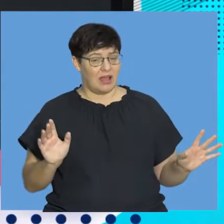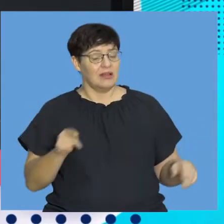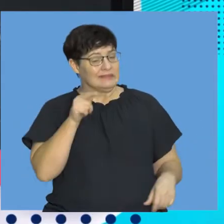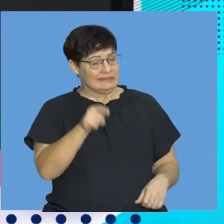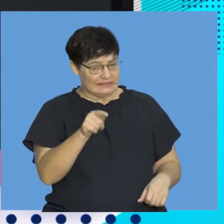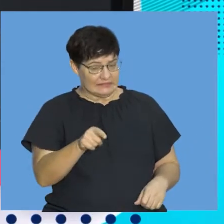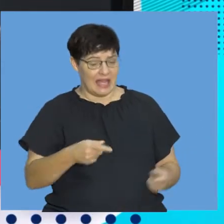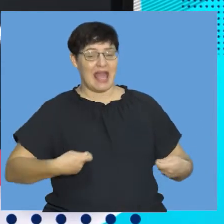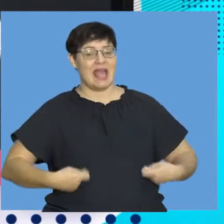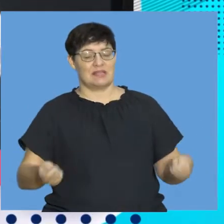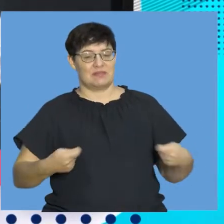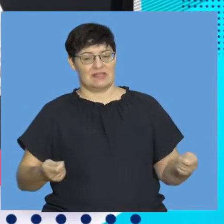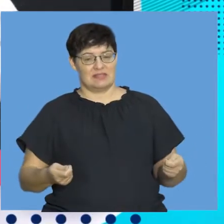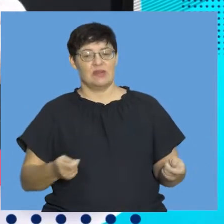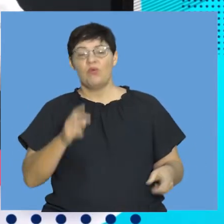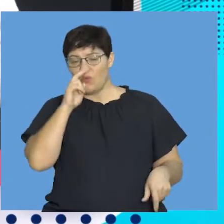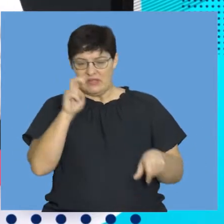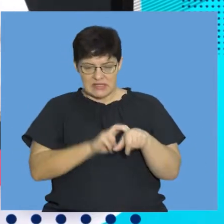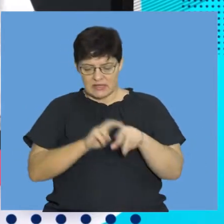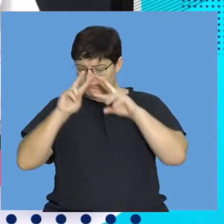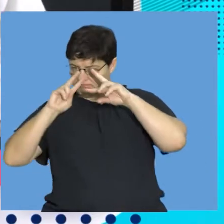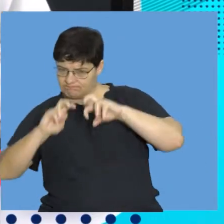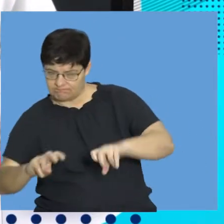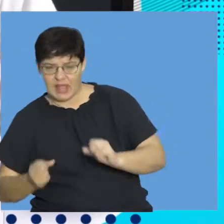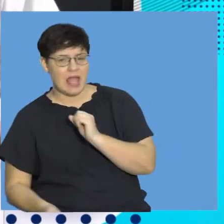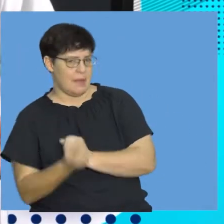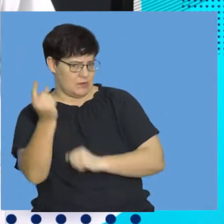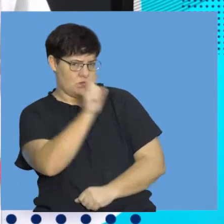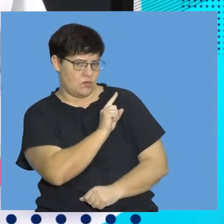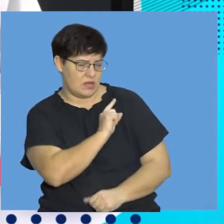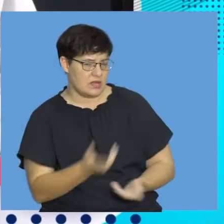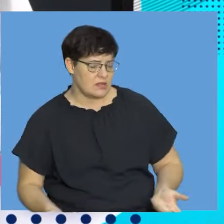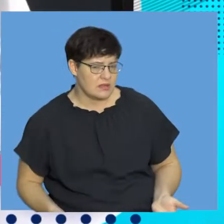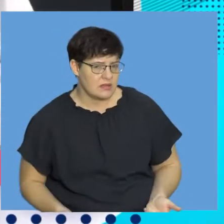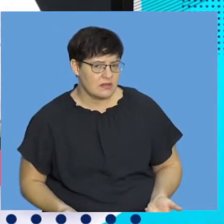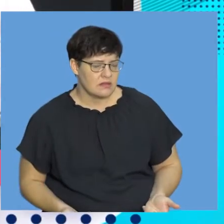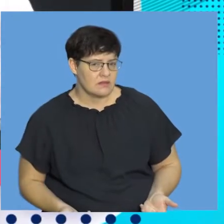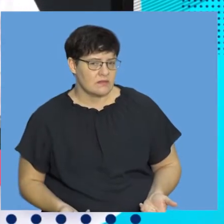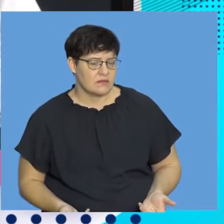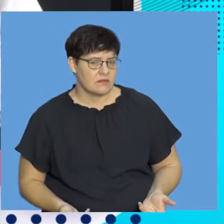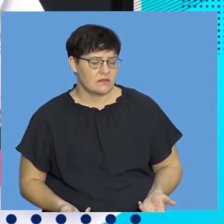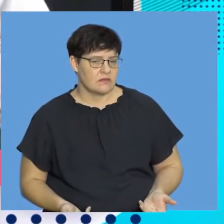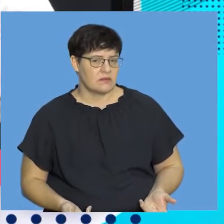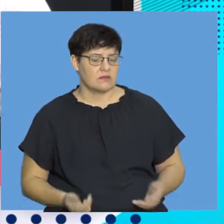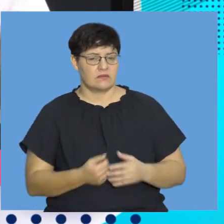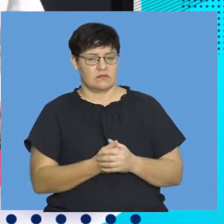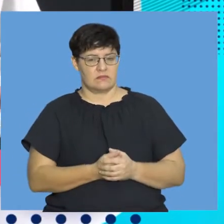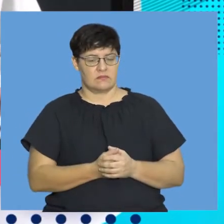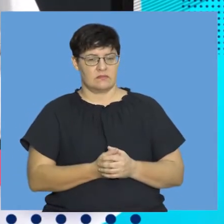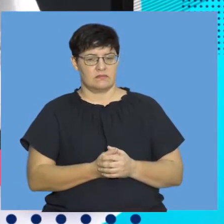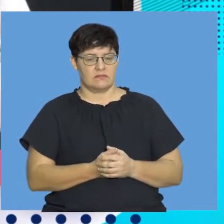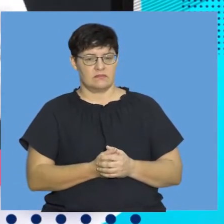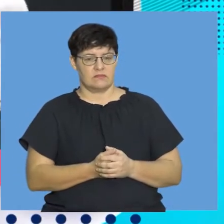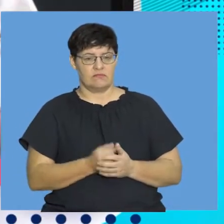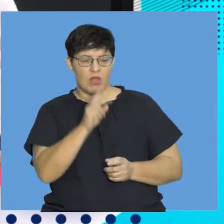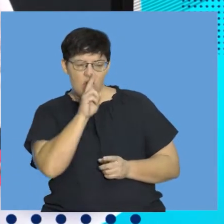expense needs inspection. So you look at it and say, okay, fine, what is going on? Okay, you look at the conditions.